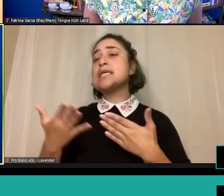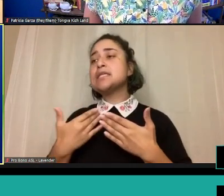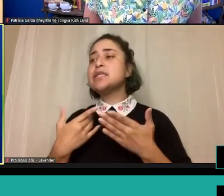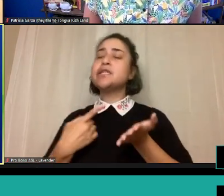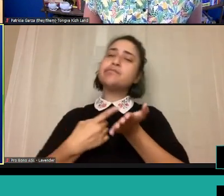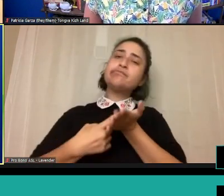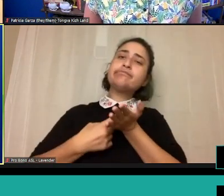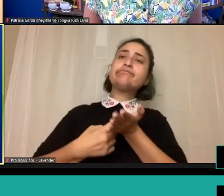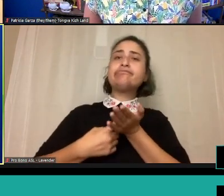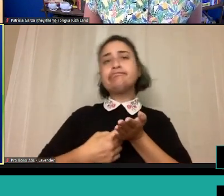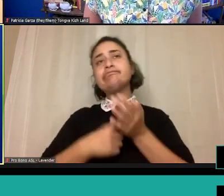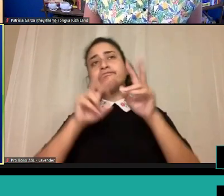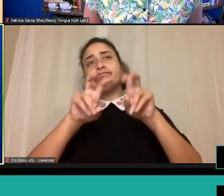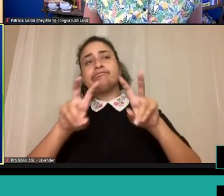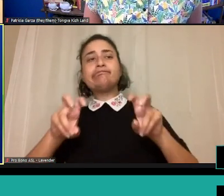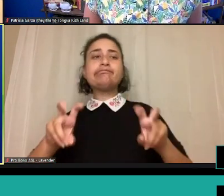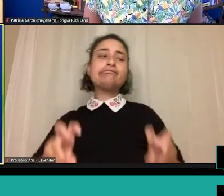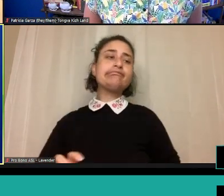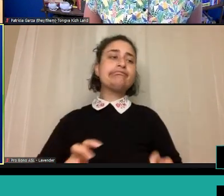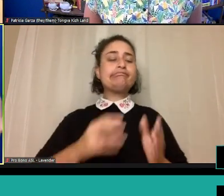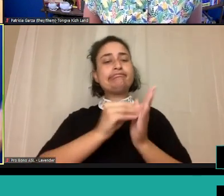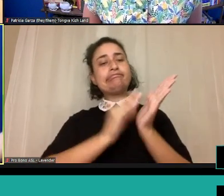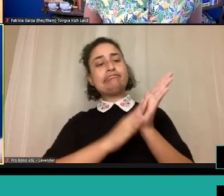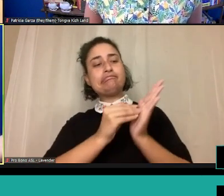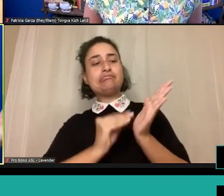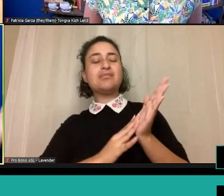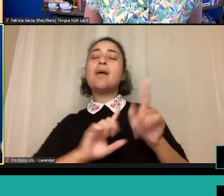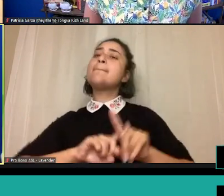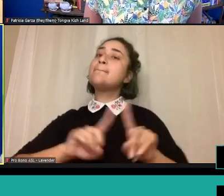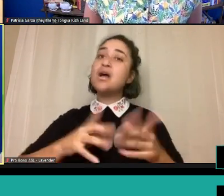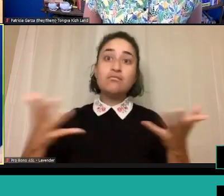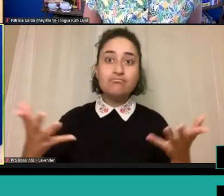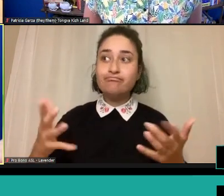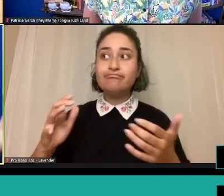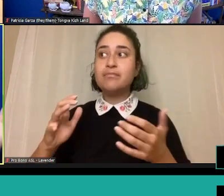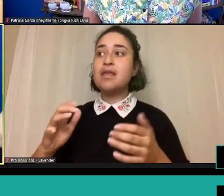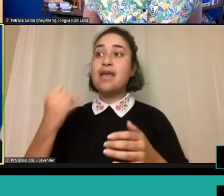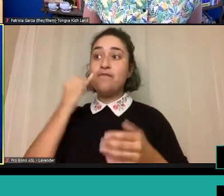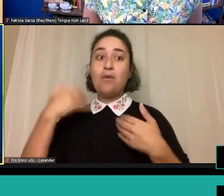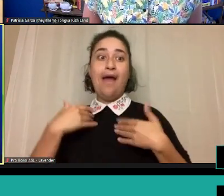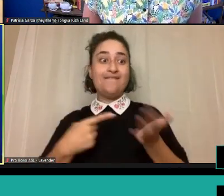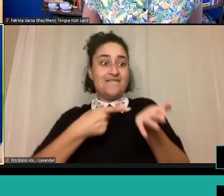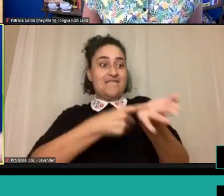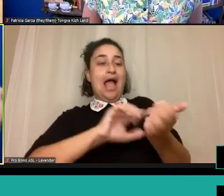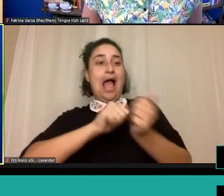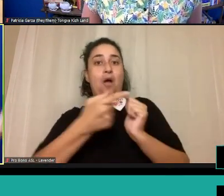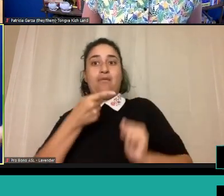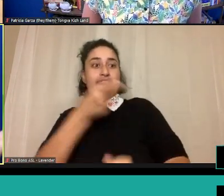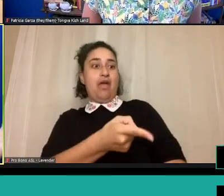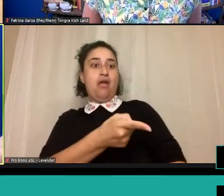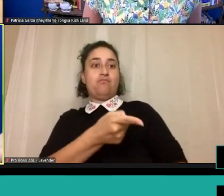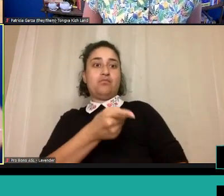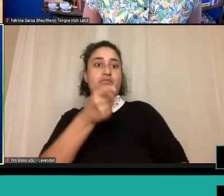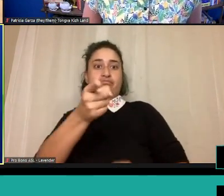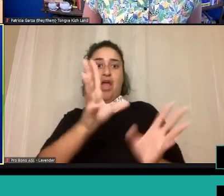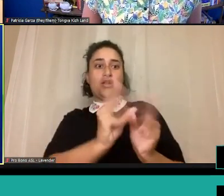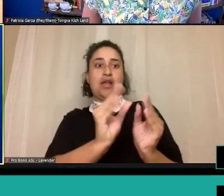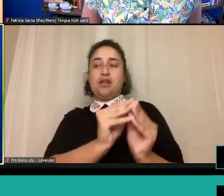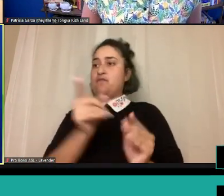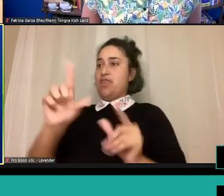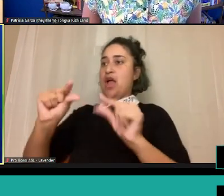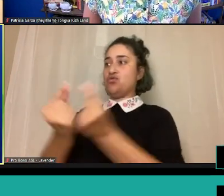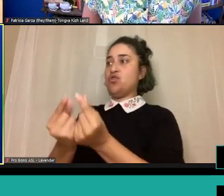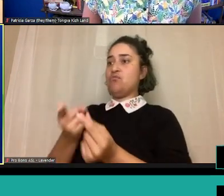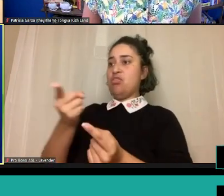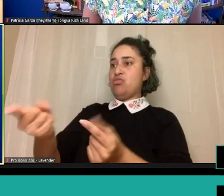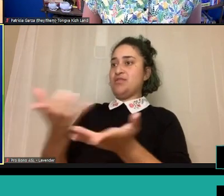work, but okay, how about this team or this collective? They're doing a great job, and like those things are working. So